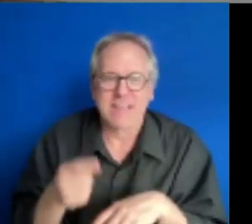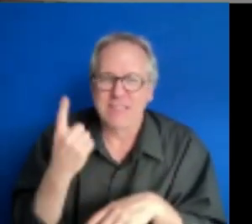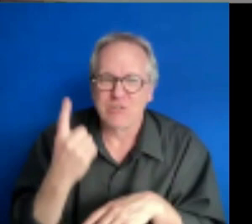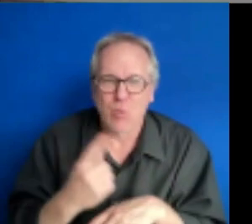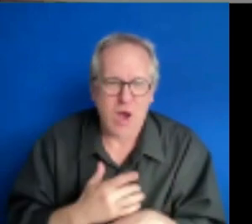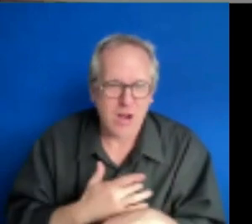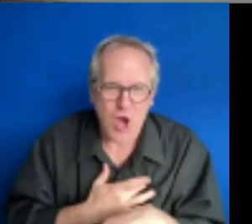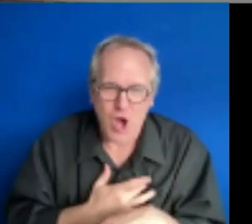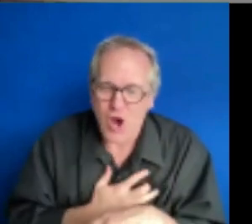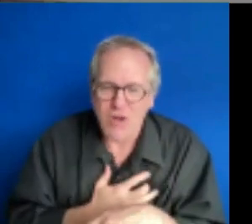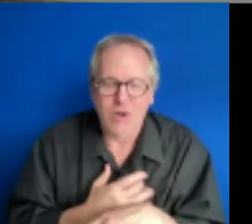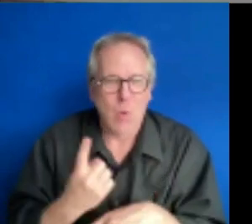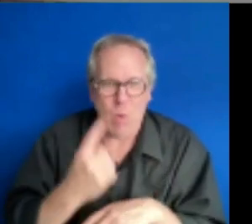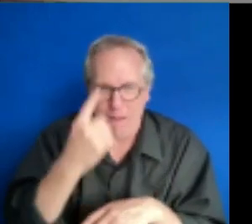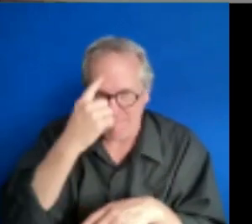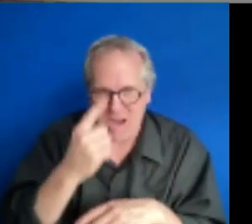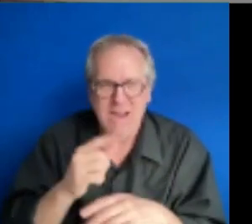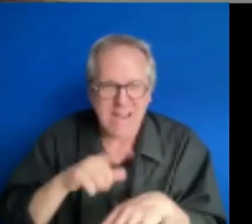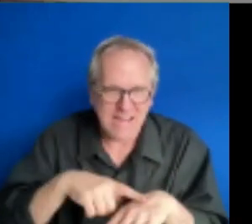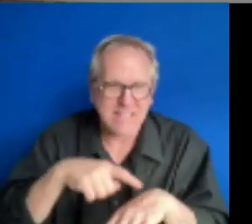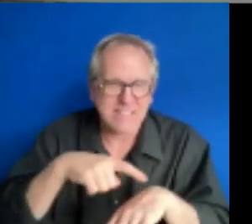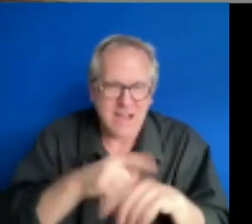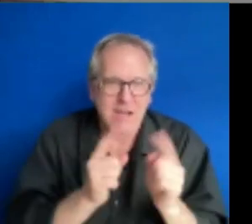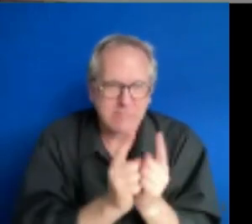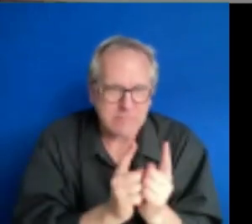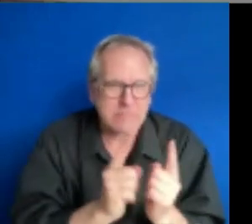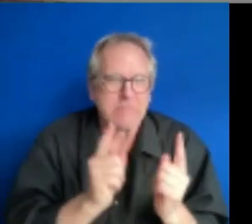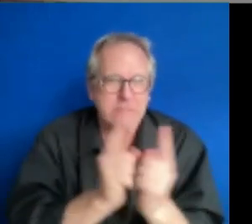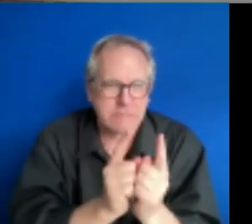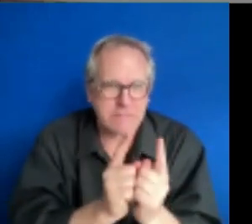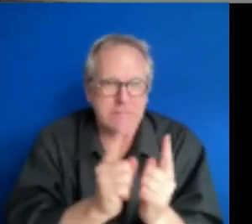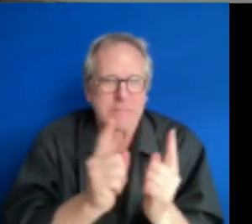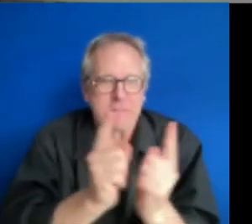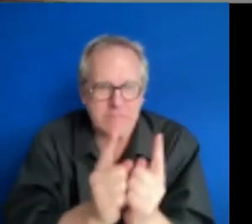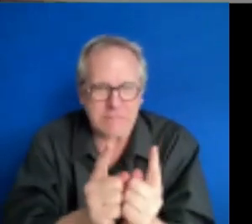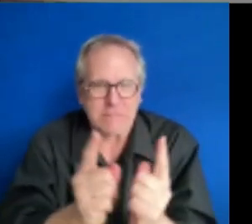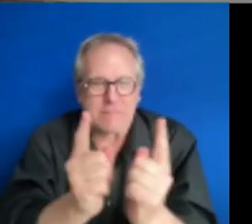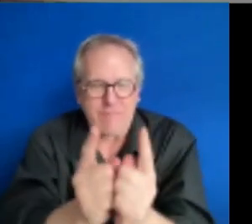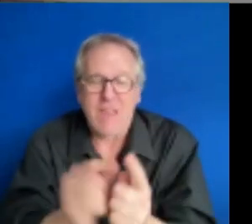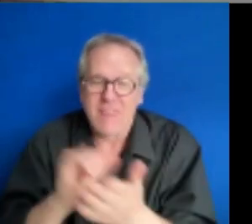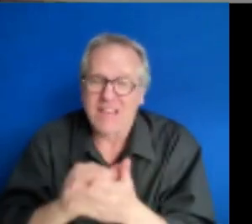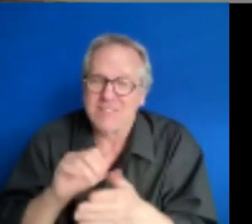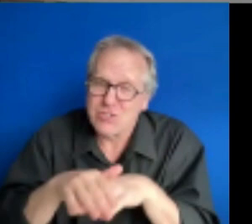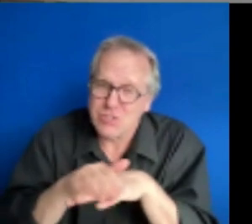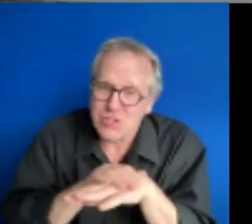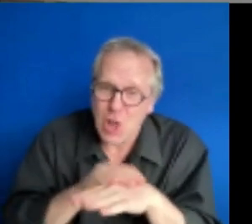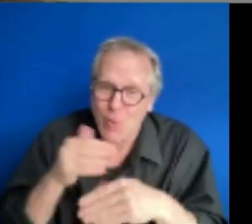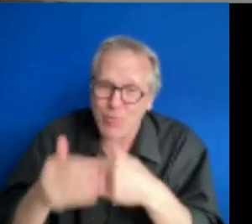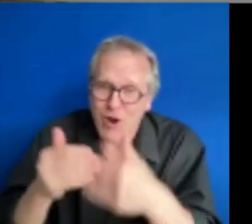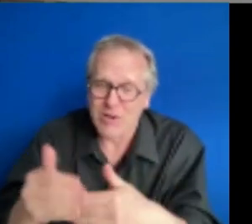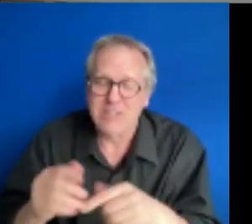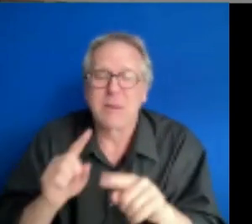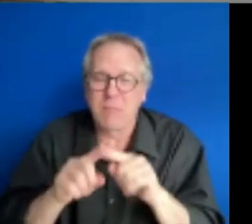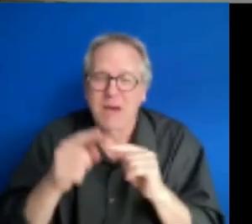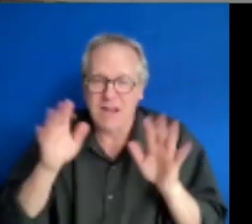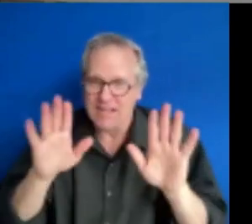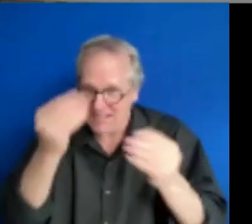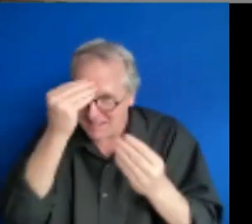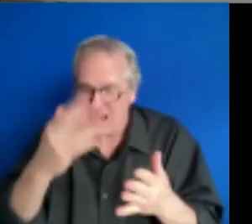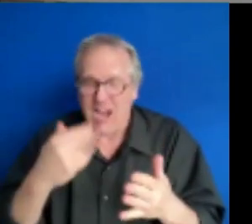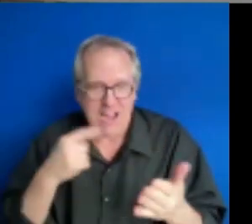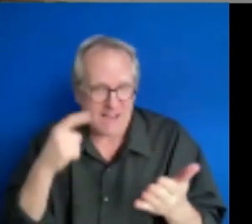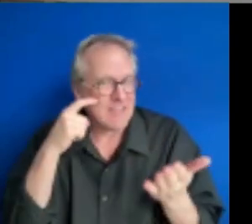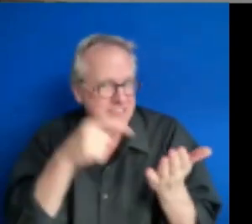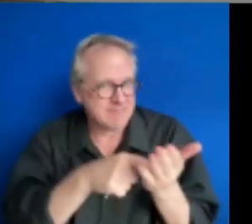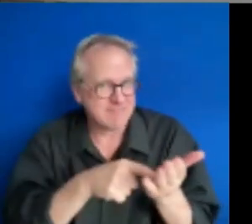mind at a time. And while that is slow and painful progress, I can say that I have seen it